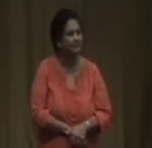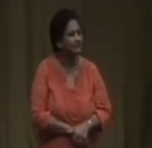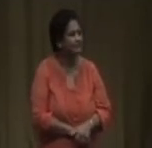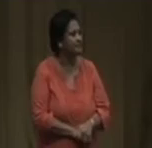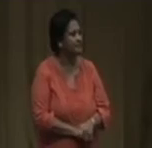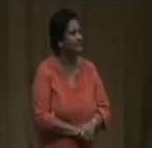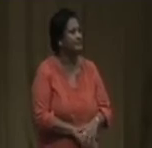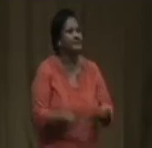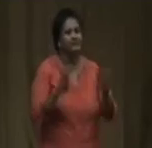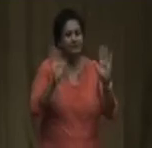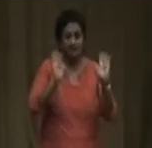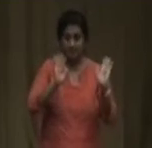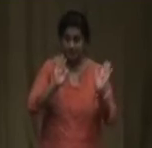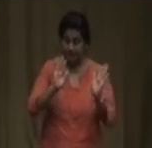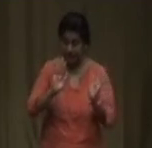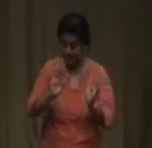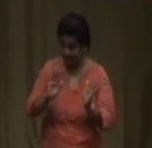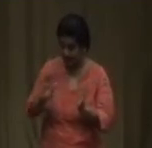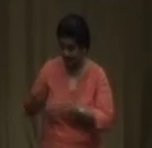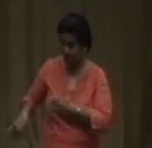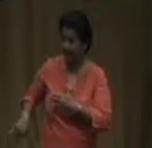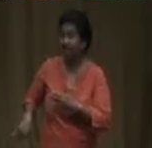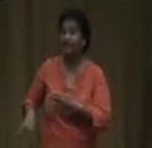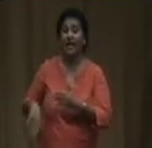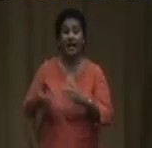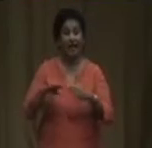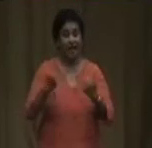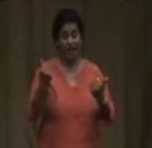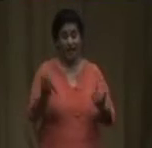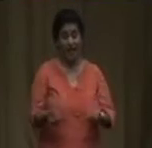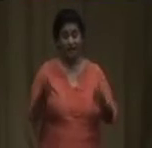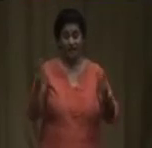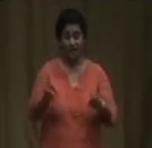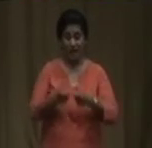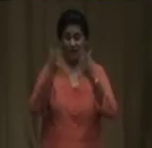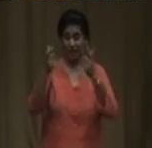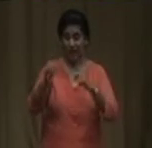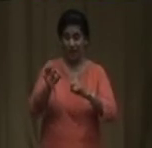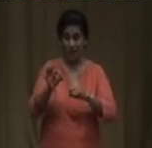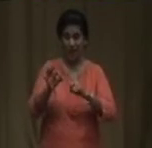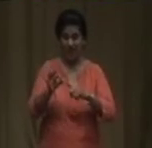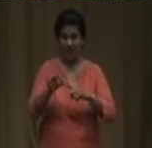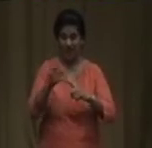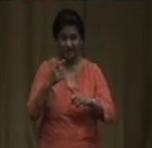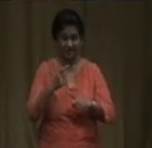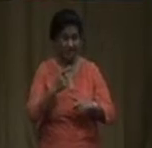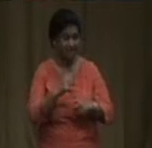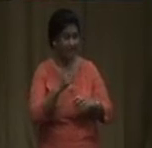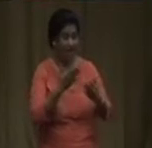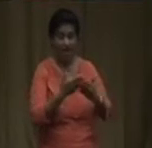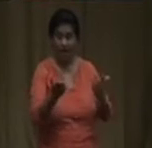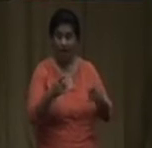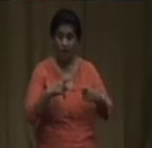So we now need to move on to the more challenging questions around the business of open, because how are we sustaining